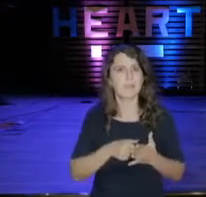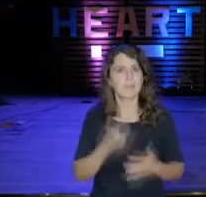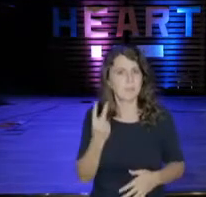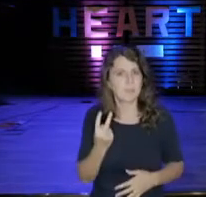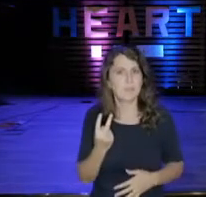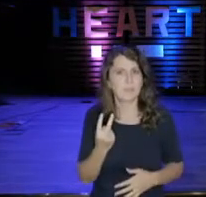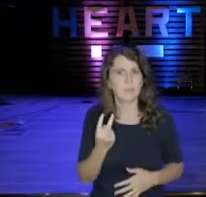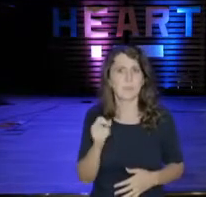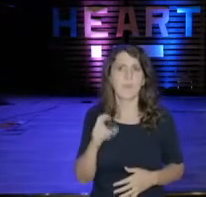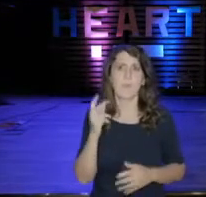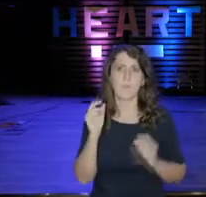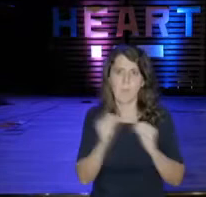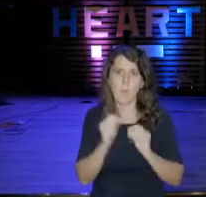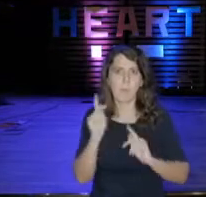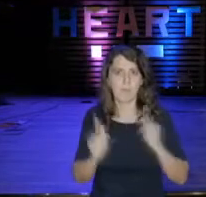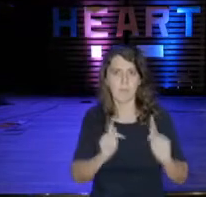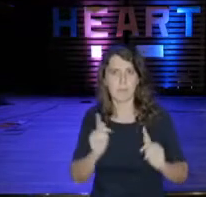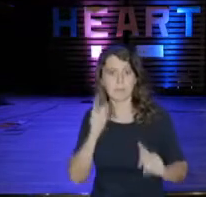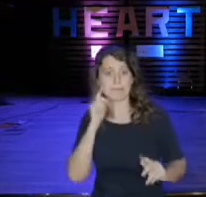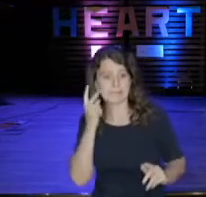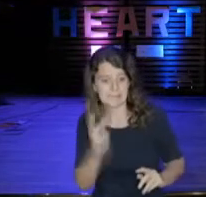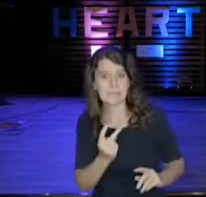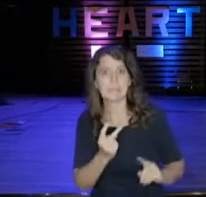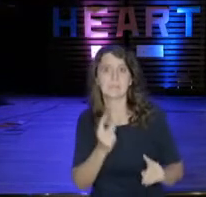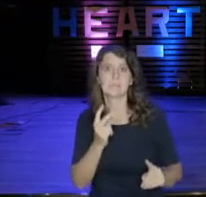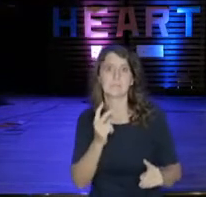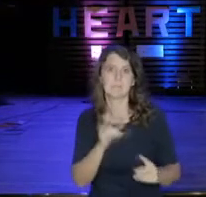to have two or more witnesses. All right, so